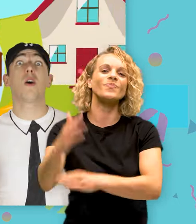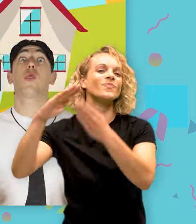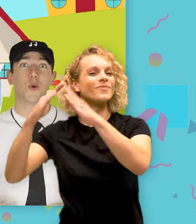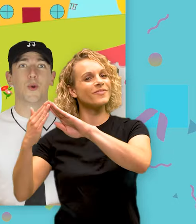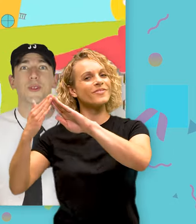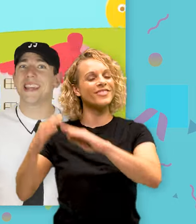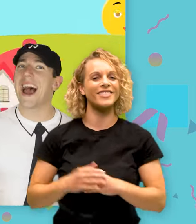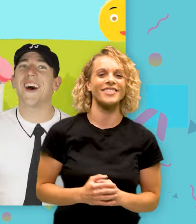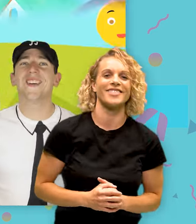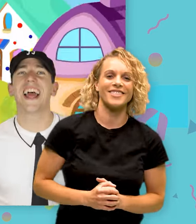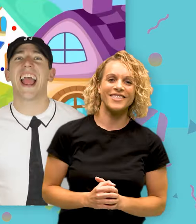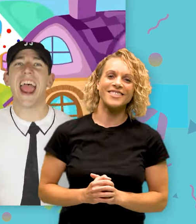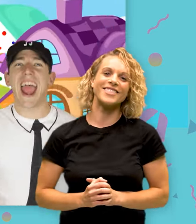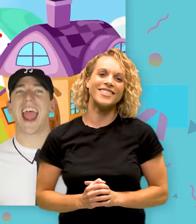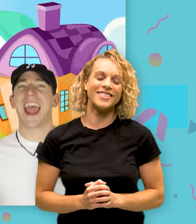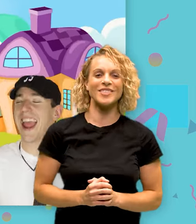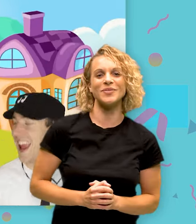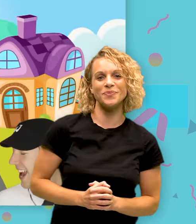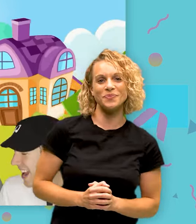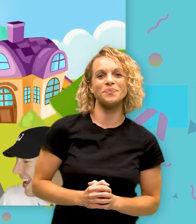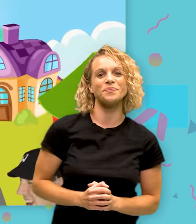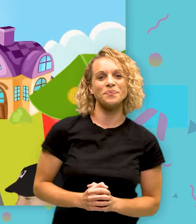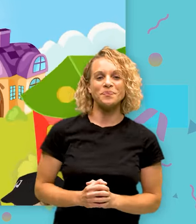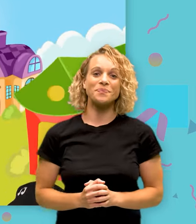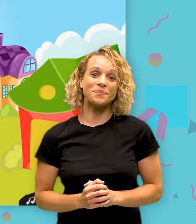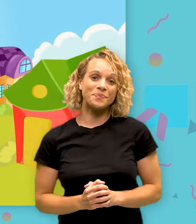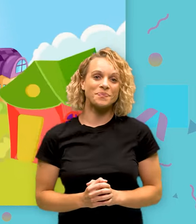all through the town.